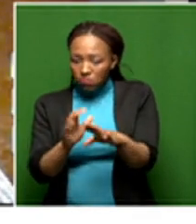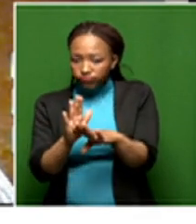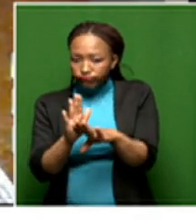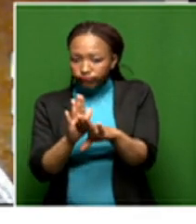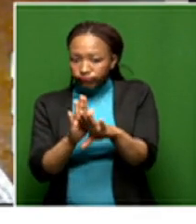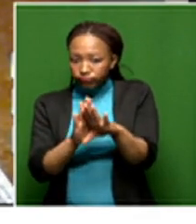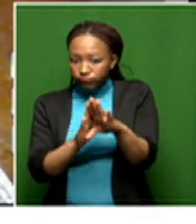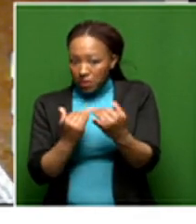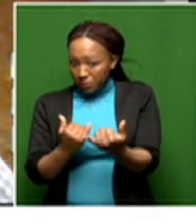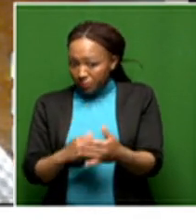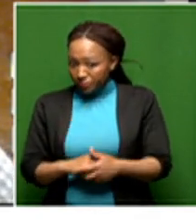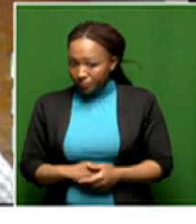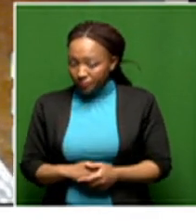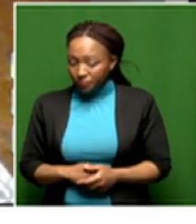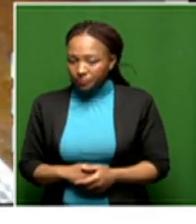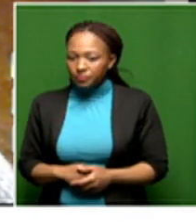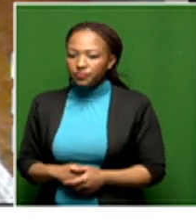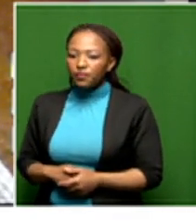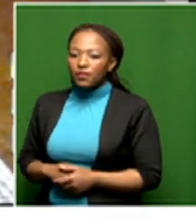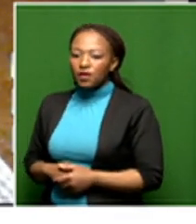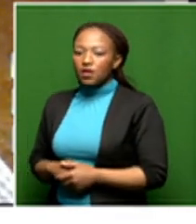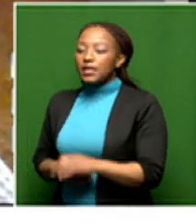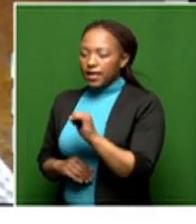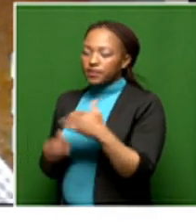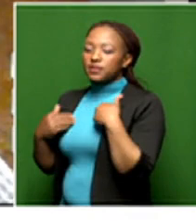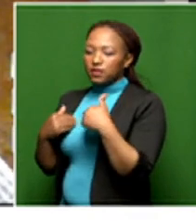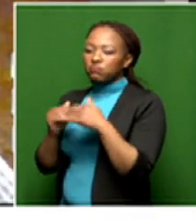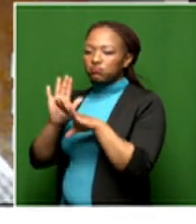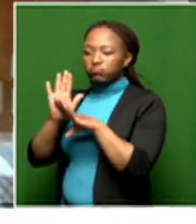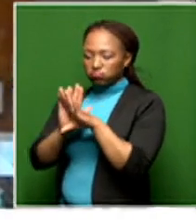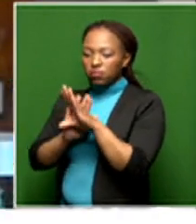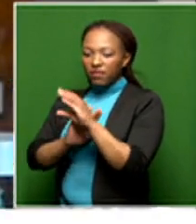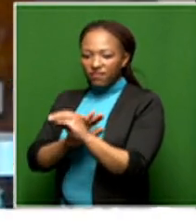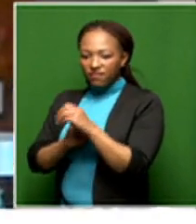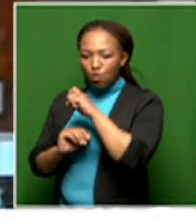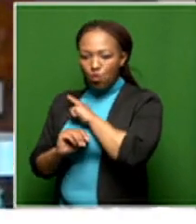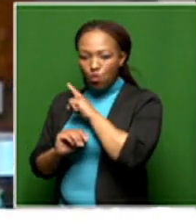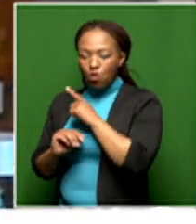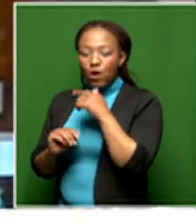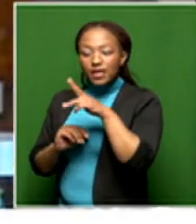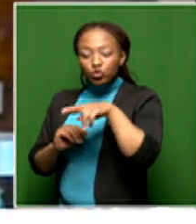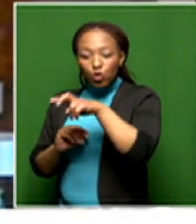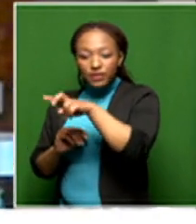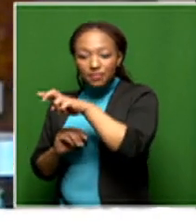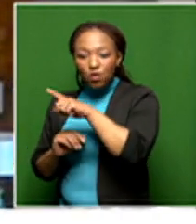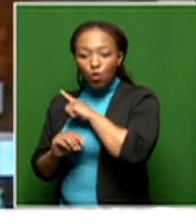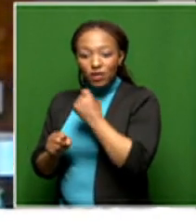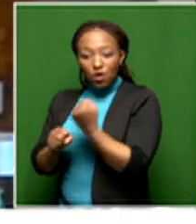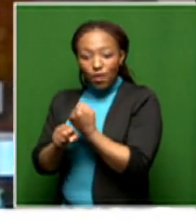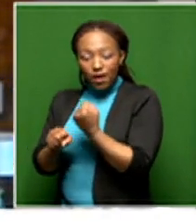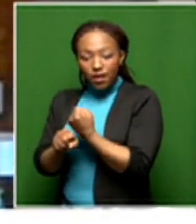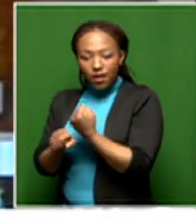up? It's starting to pick up because remember that, especially in tourism, that jobs